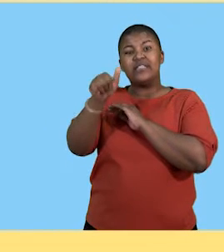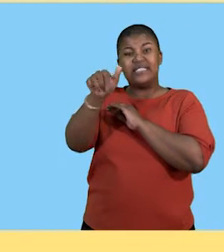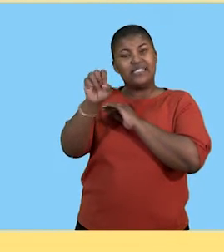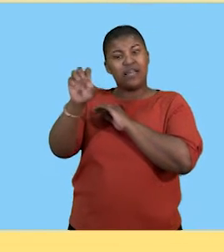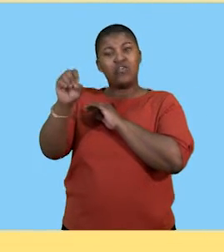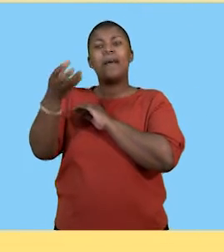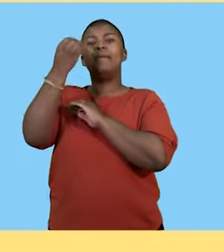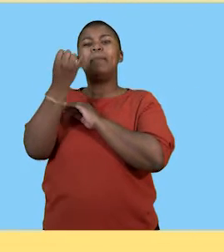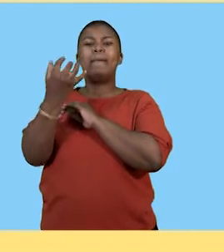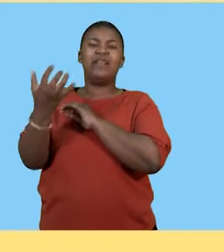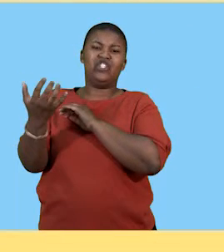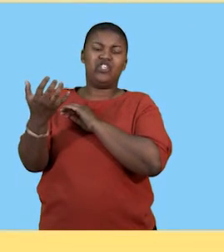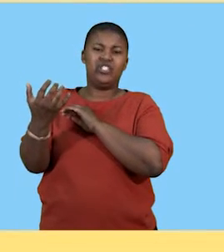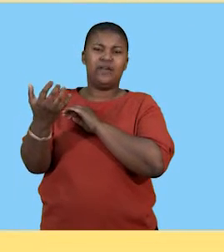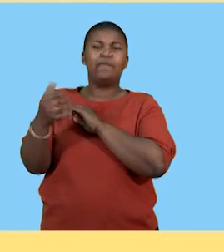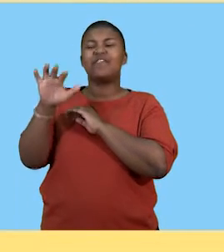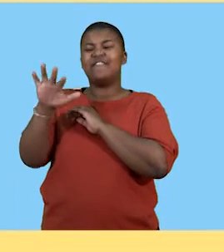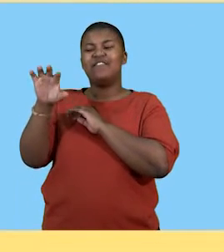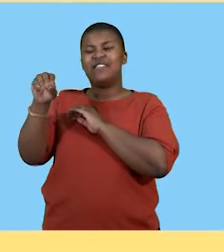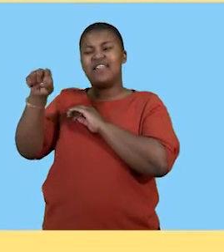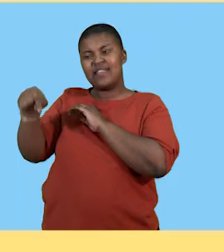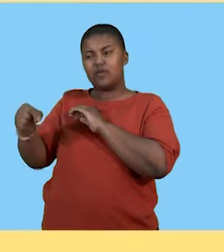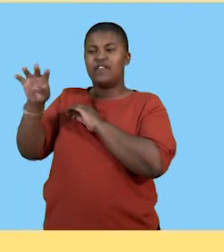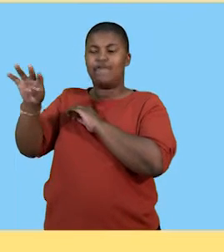5.6. It gives us the carrying value of